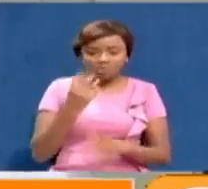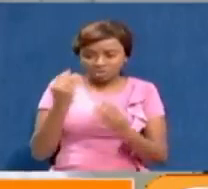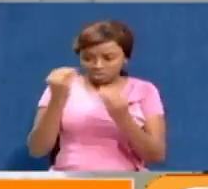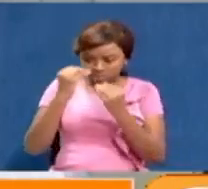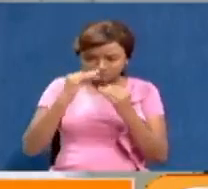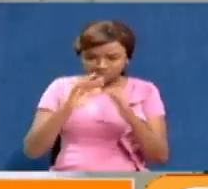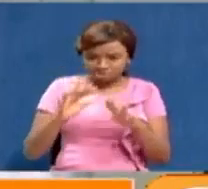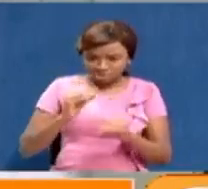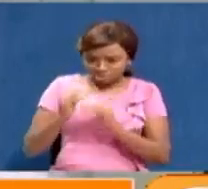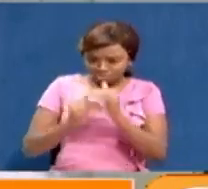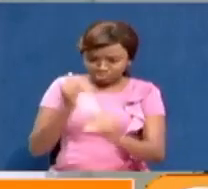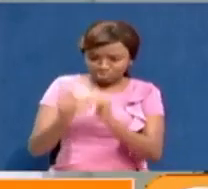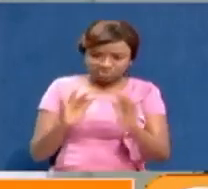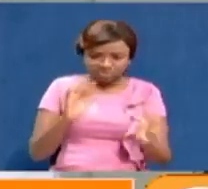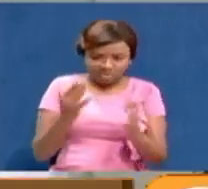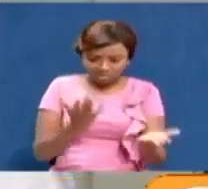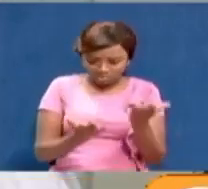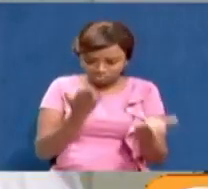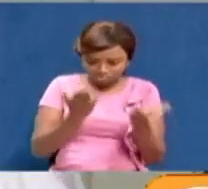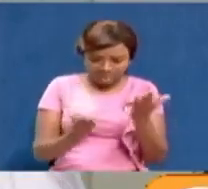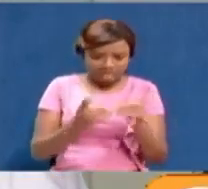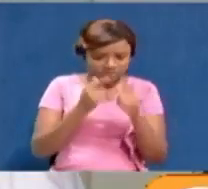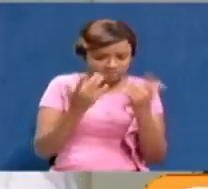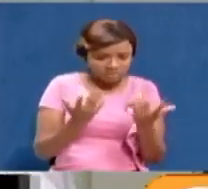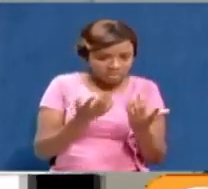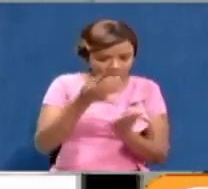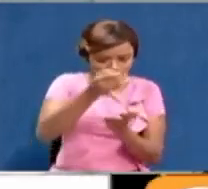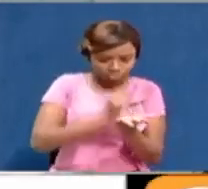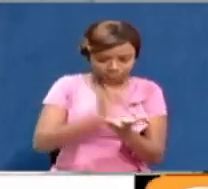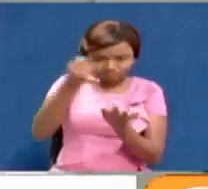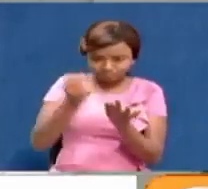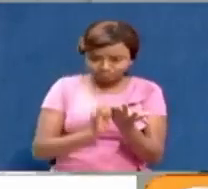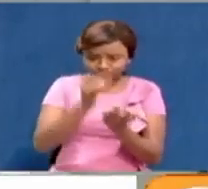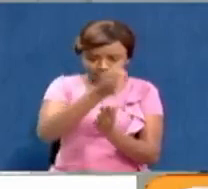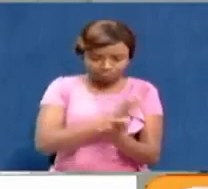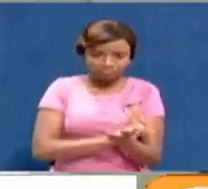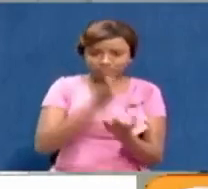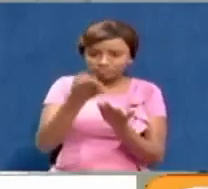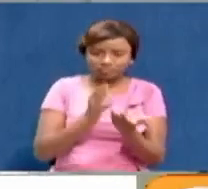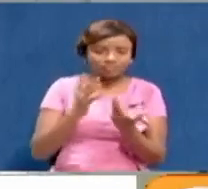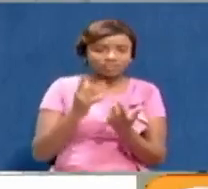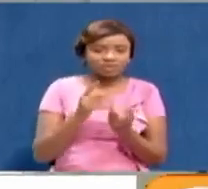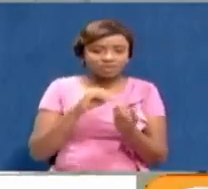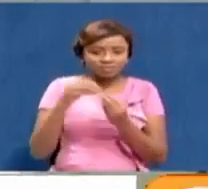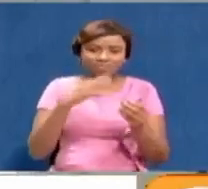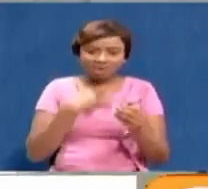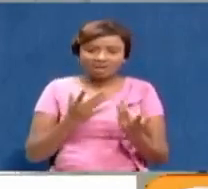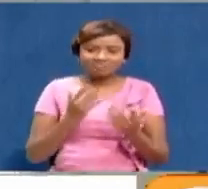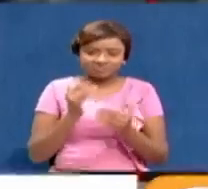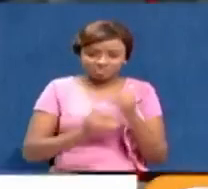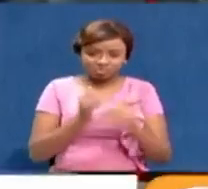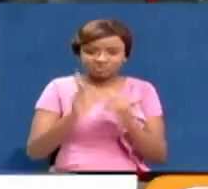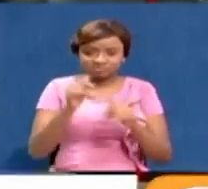processes on how to weigh, on how to understand, how to cut all your mangoes. You just can't cut them the way you know. There are certain kinds